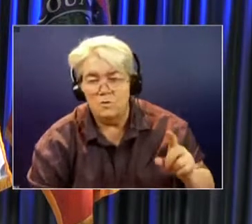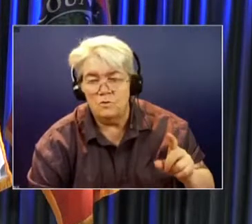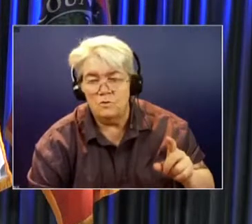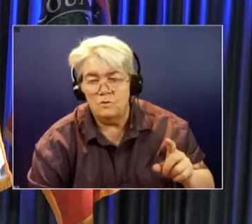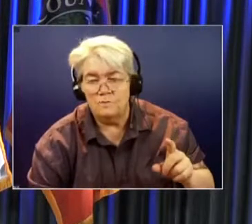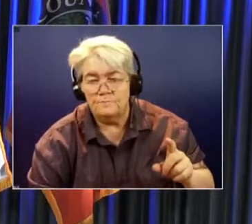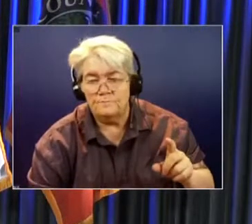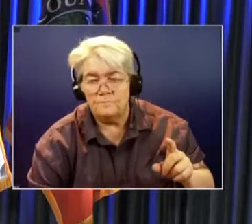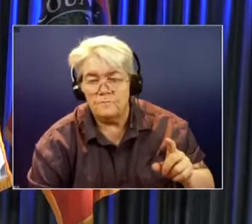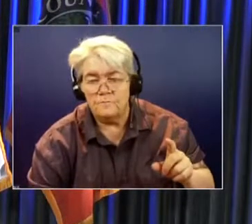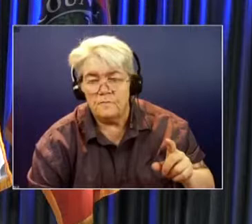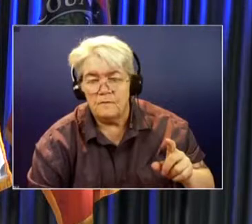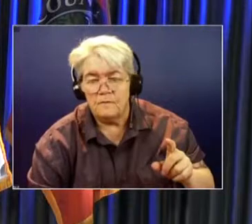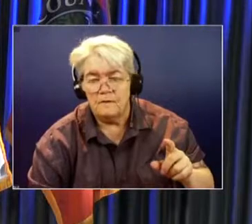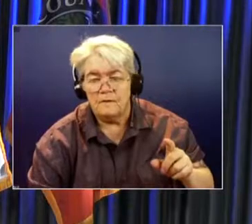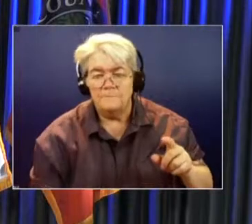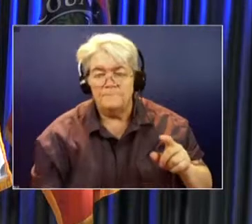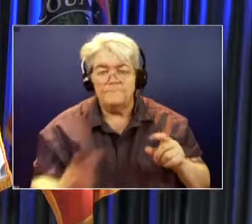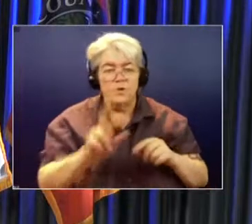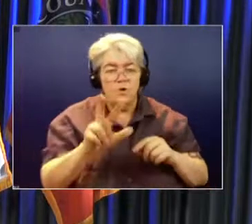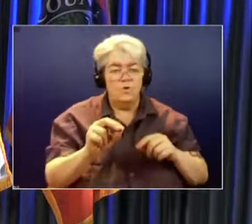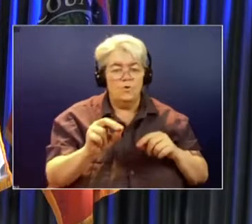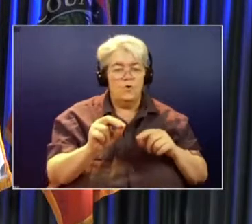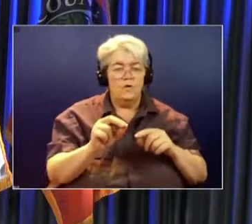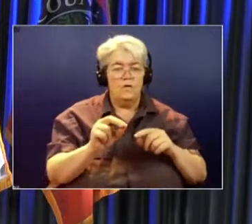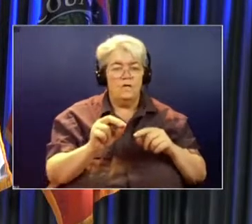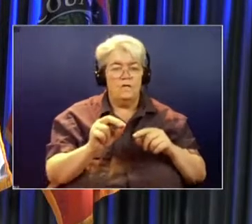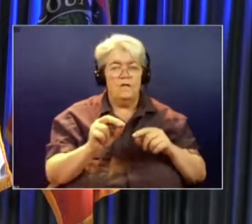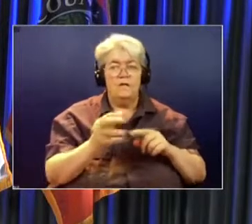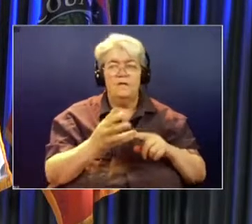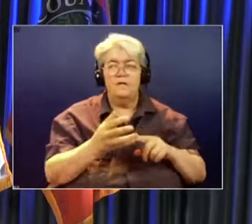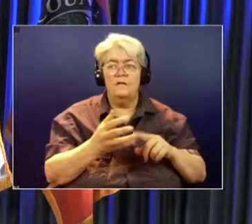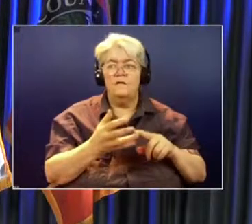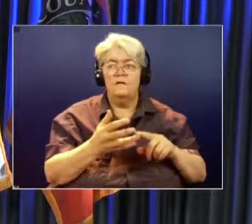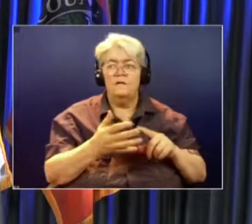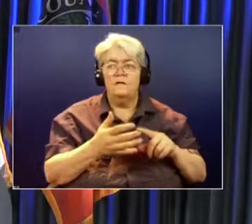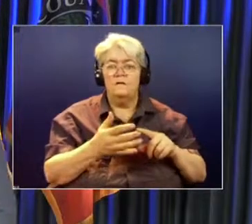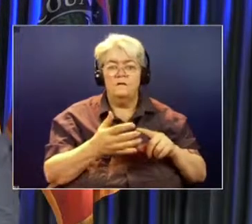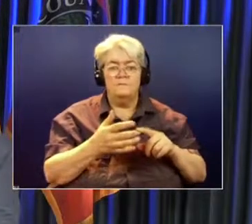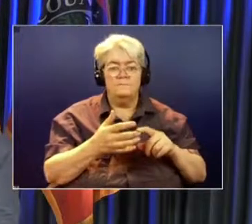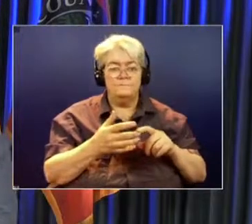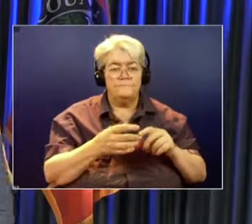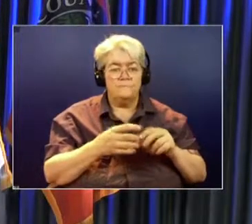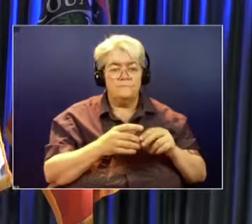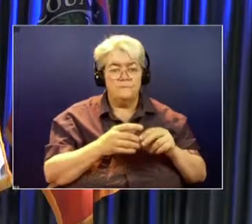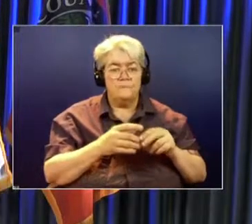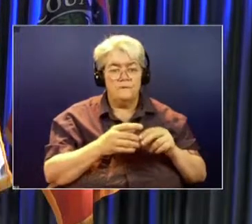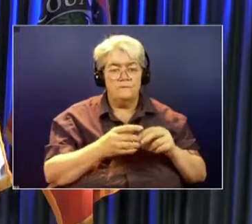How does that look? Good? All right.